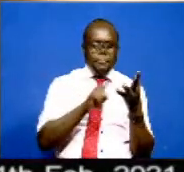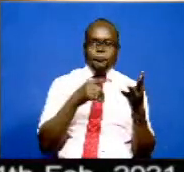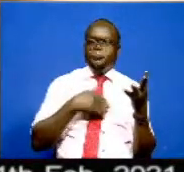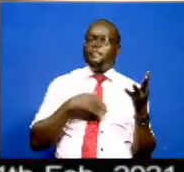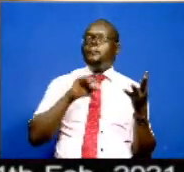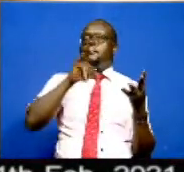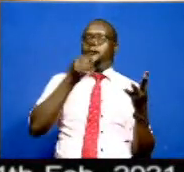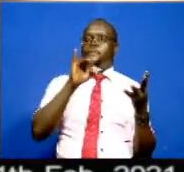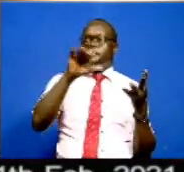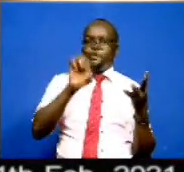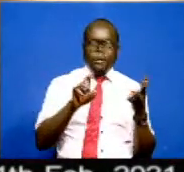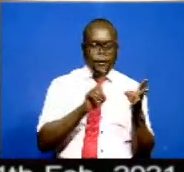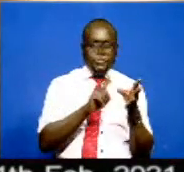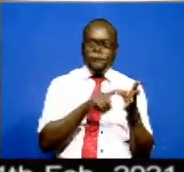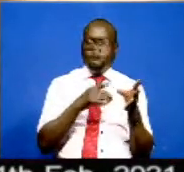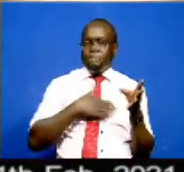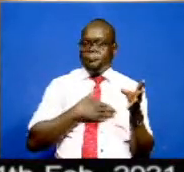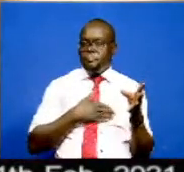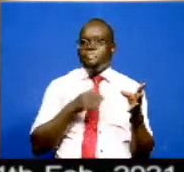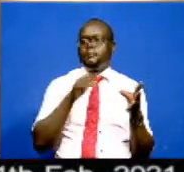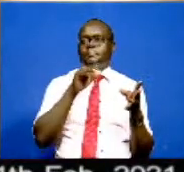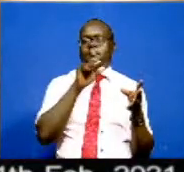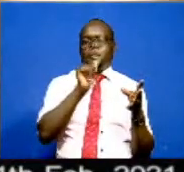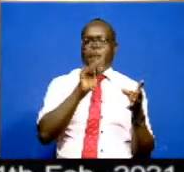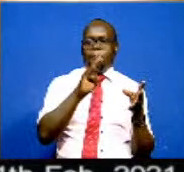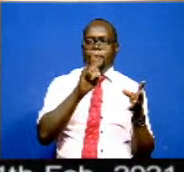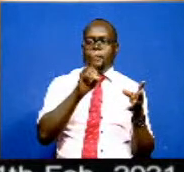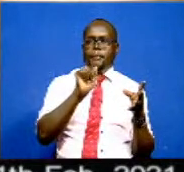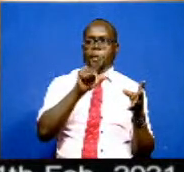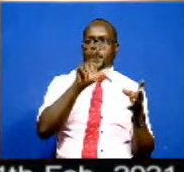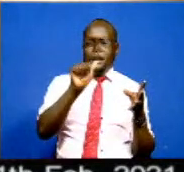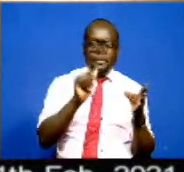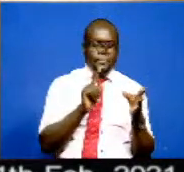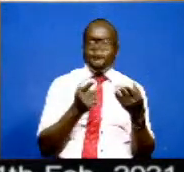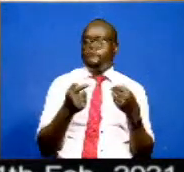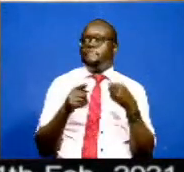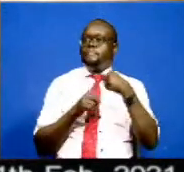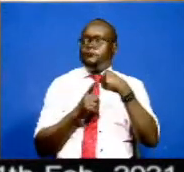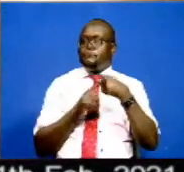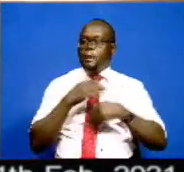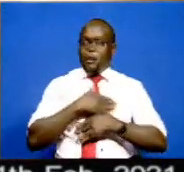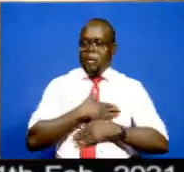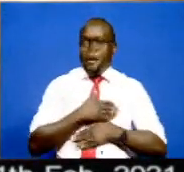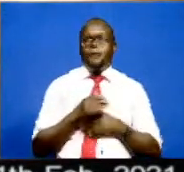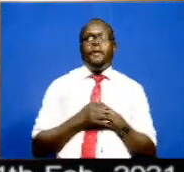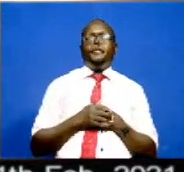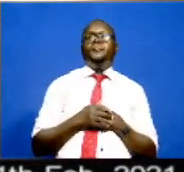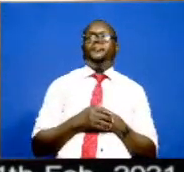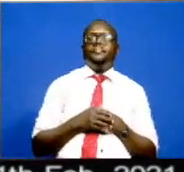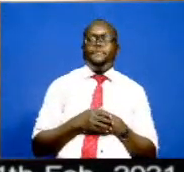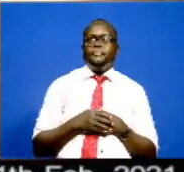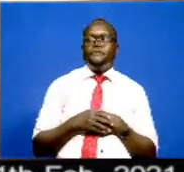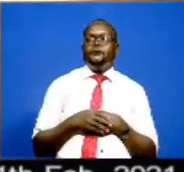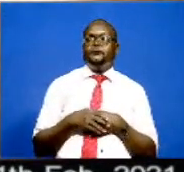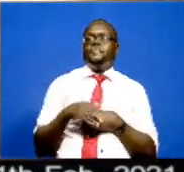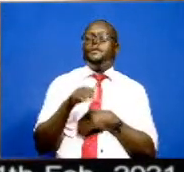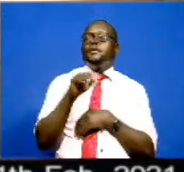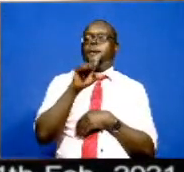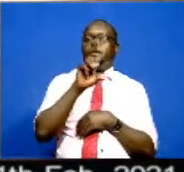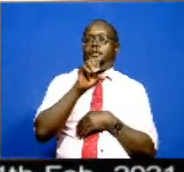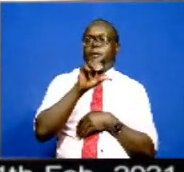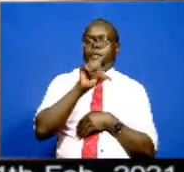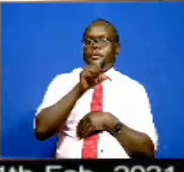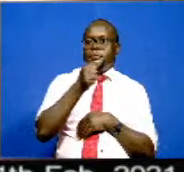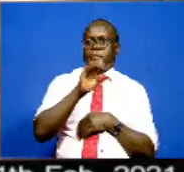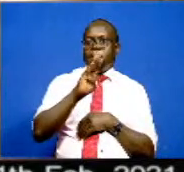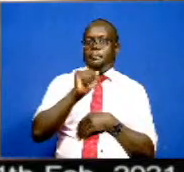MP, the Honorable Khatib Abdallah Mwashatani MP, the Honorable Maito Sabina Wanjiru Chege MP,